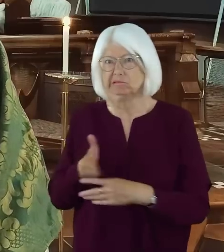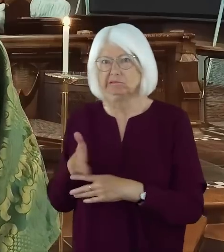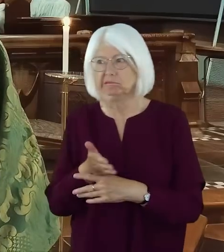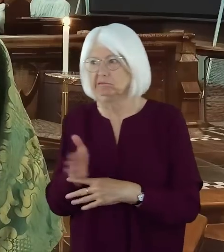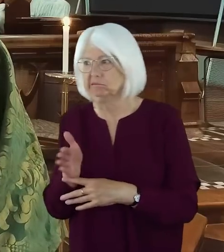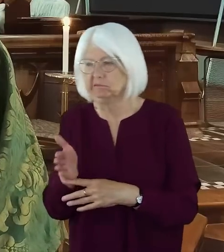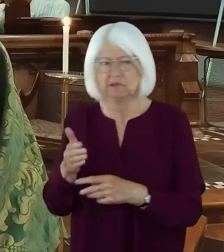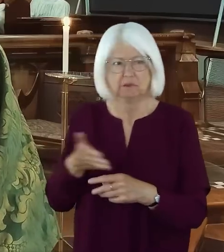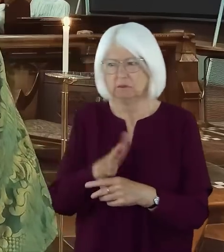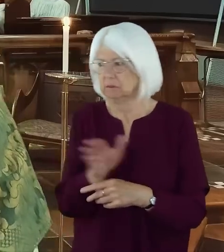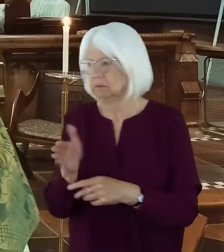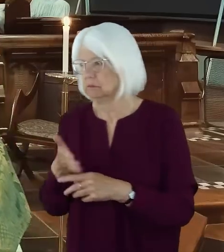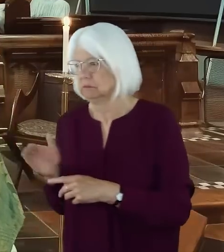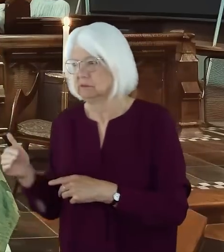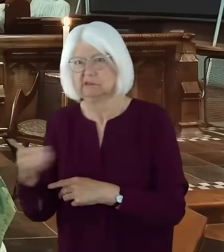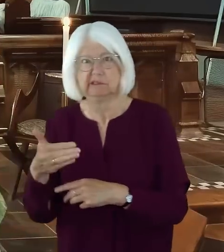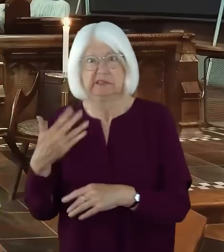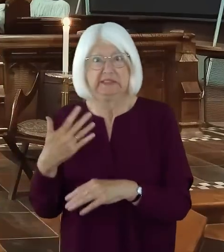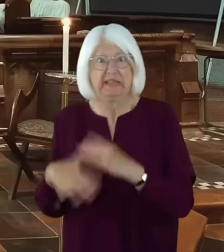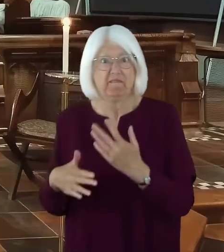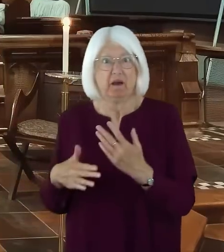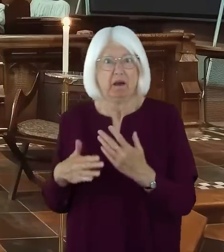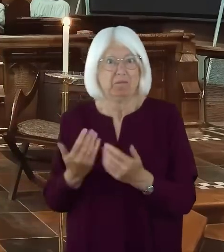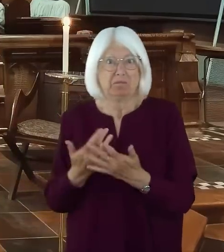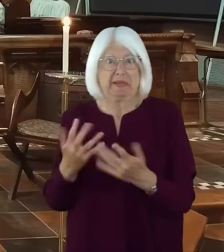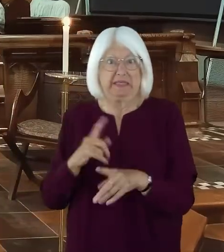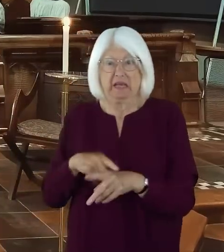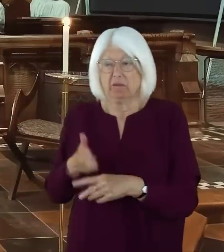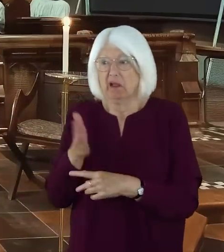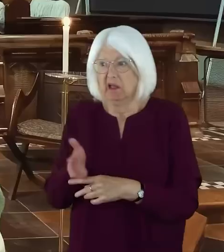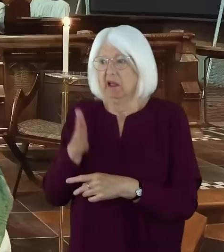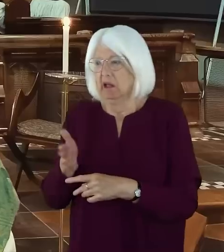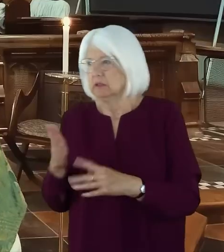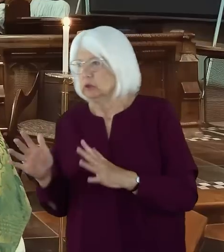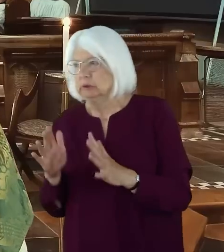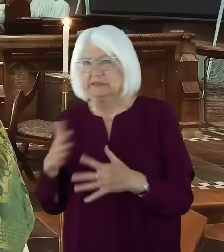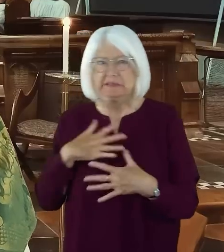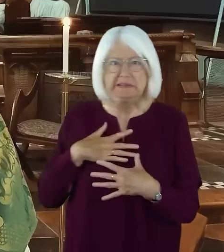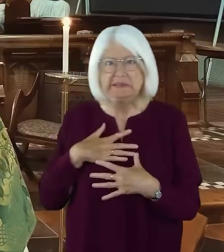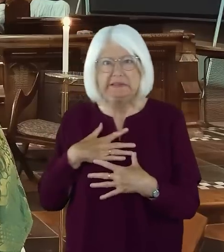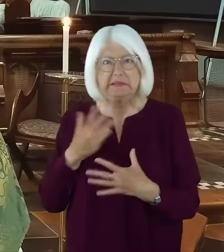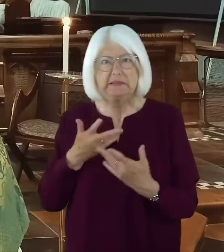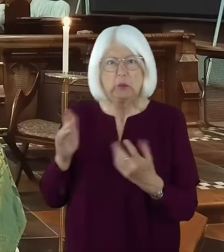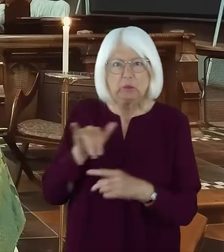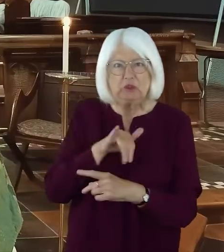roads by which you eventually arrive are never the same roads twice. And so you travel with slight